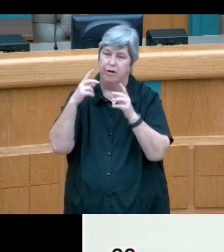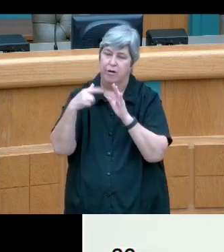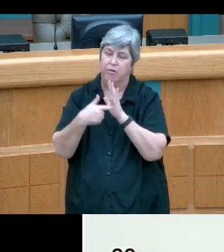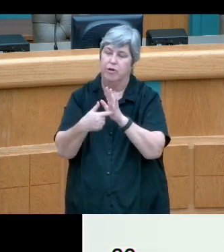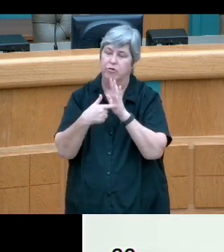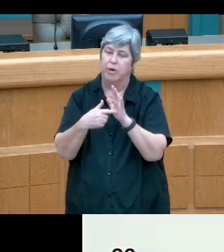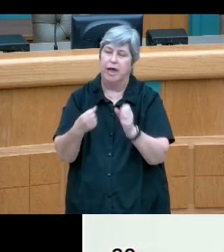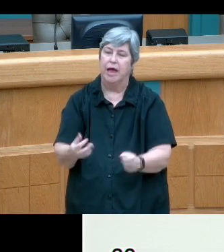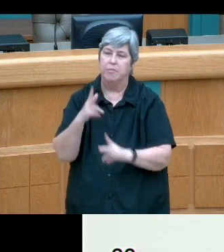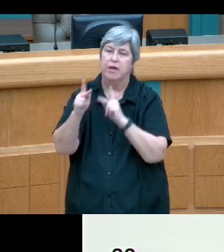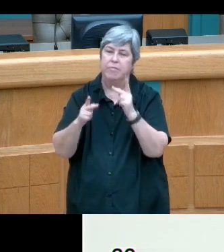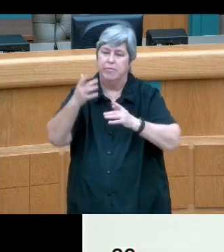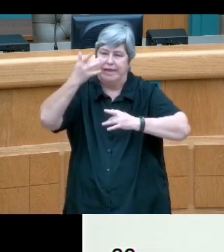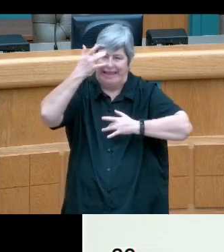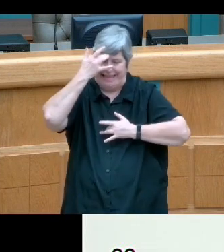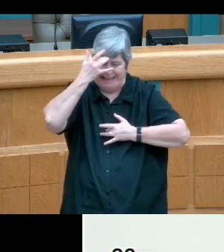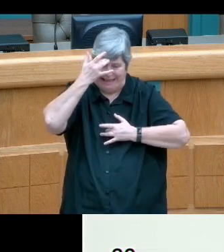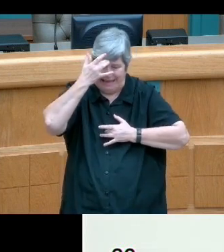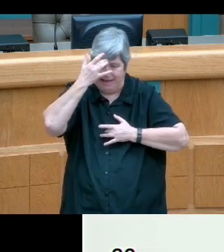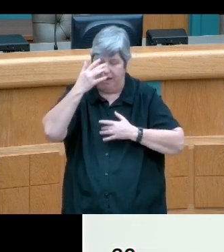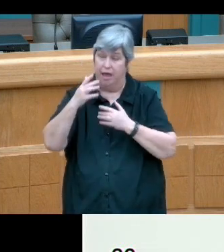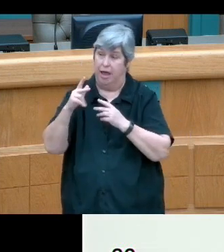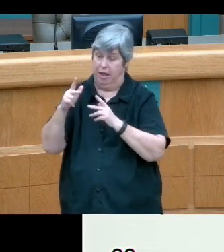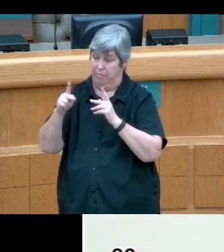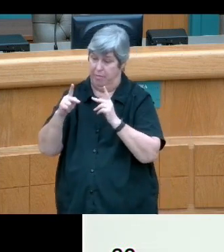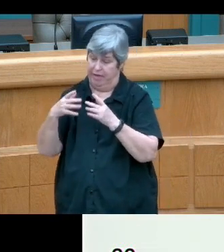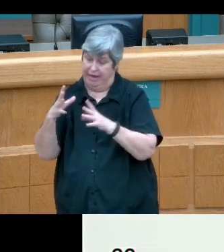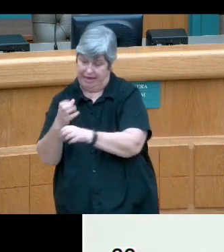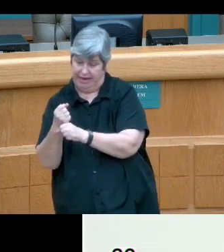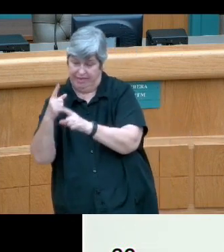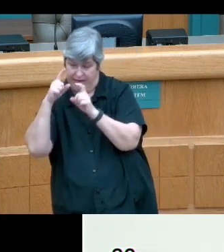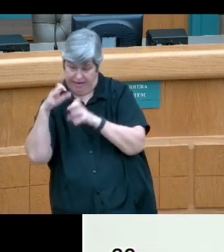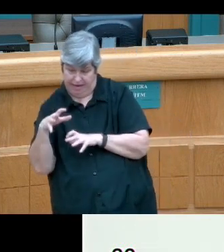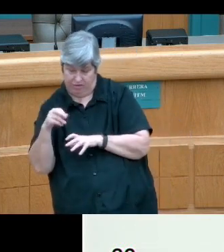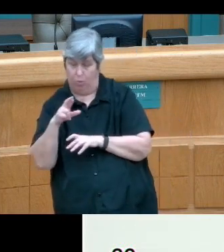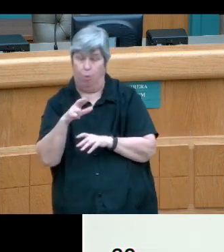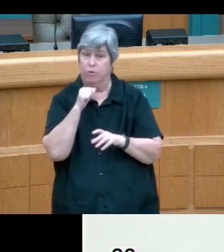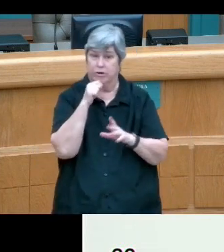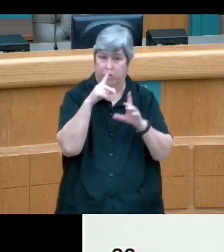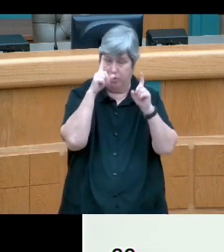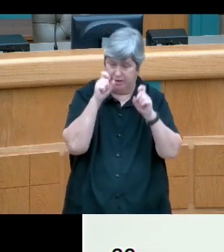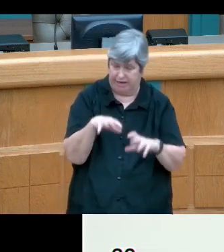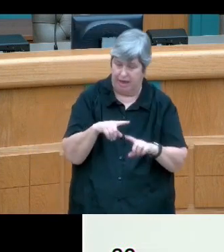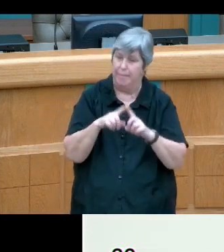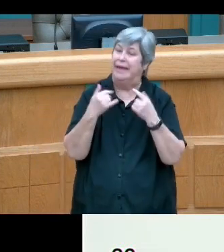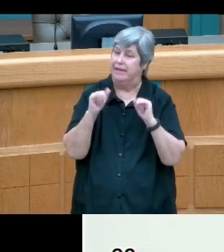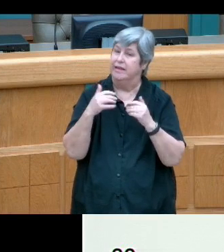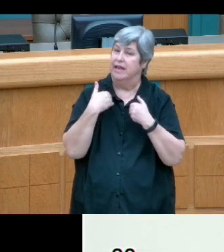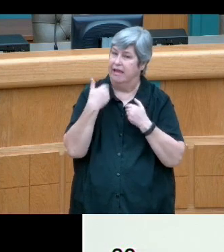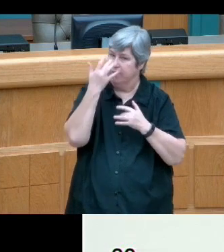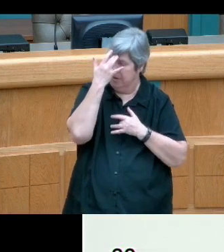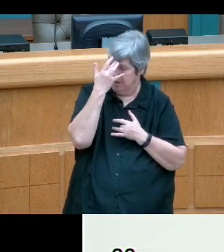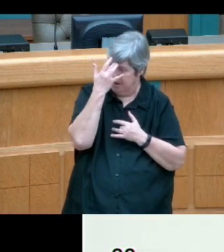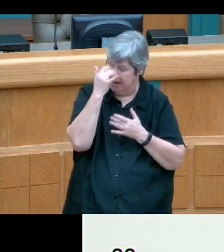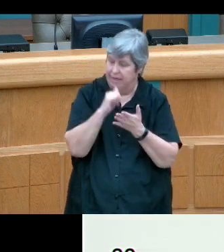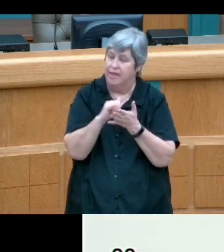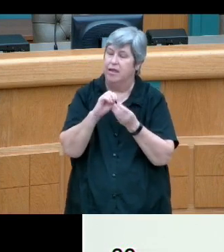community. So people that test positive or don't get tested at all is what these numbers